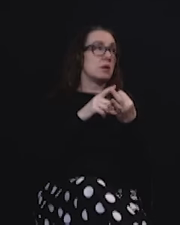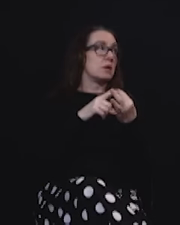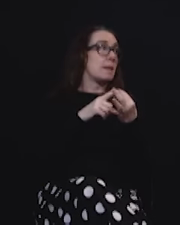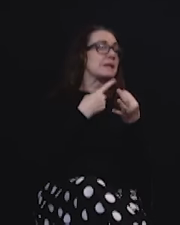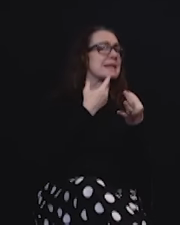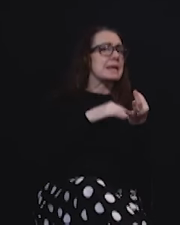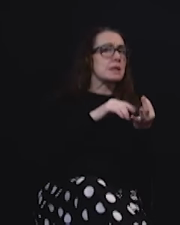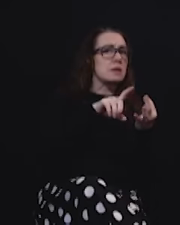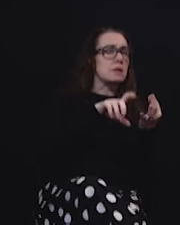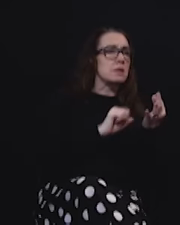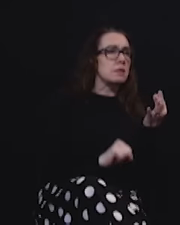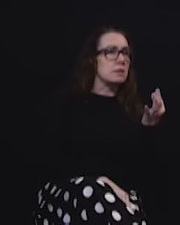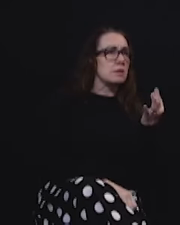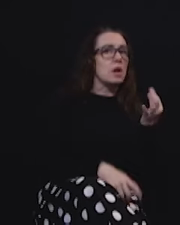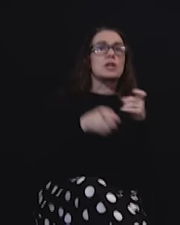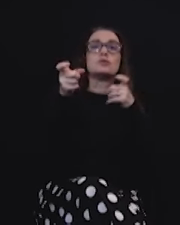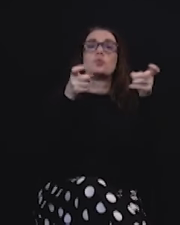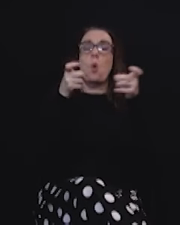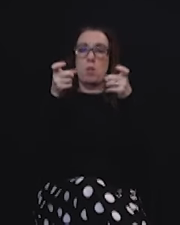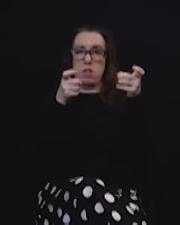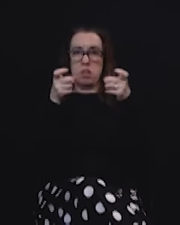Say it again. Control.